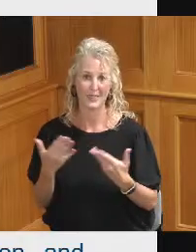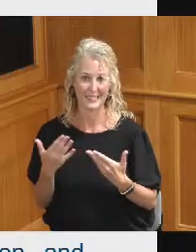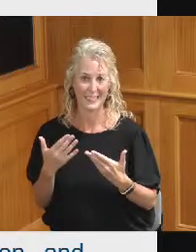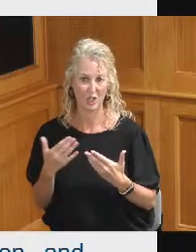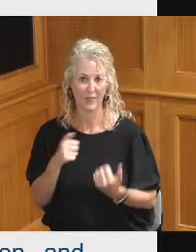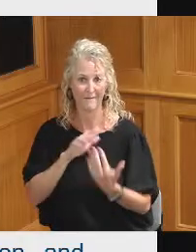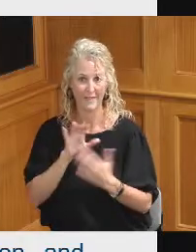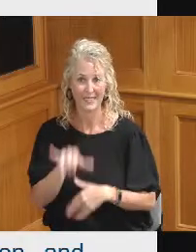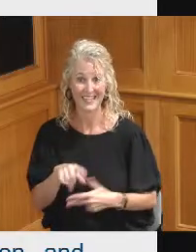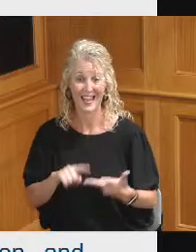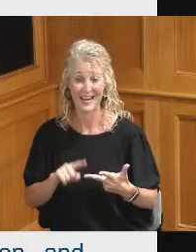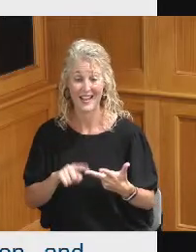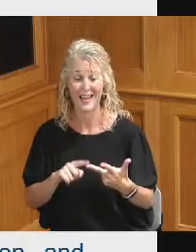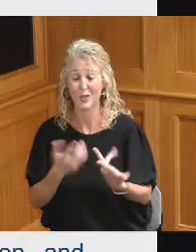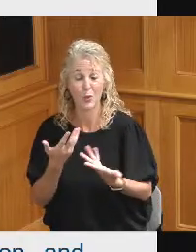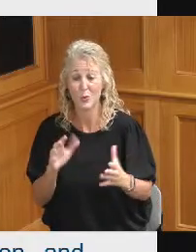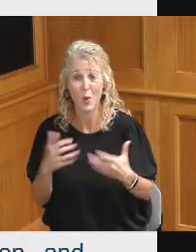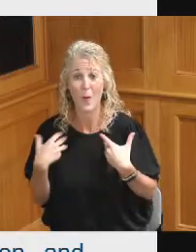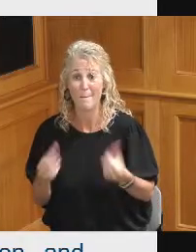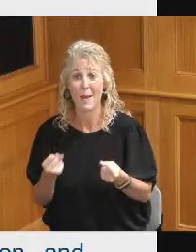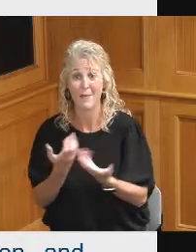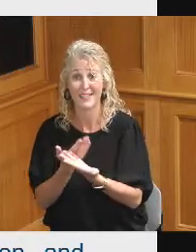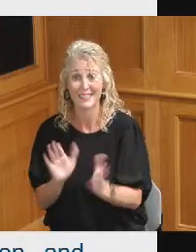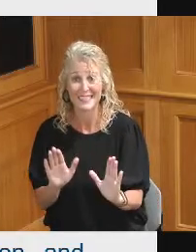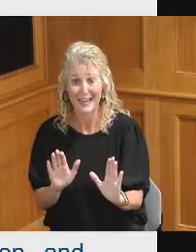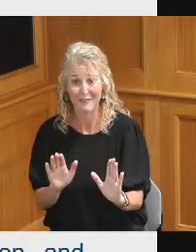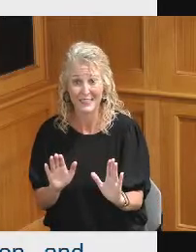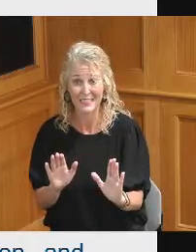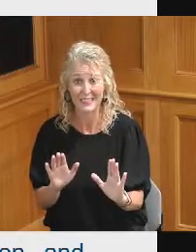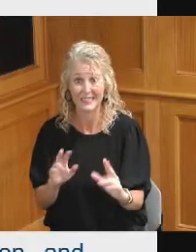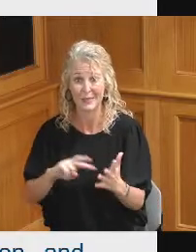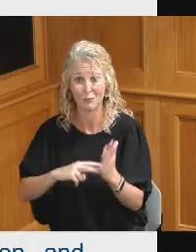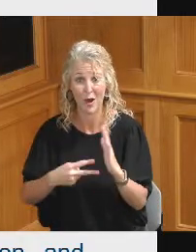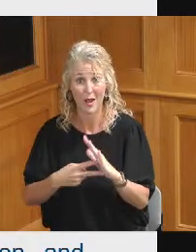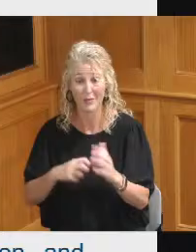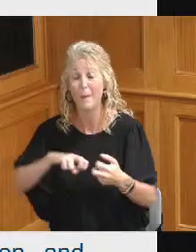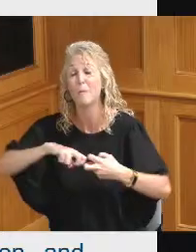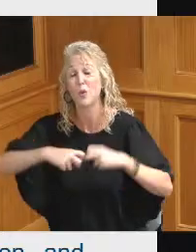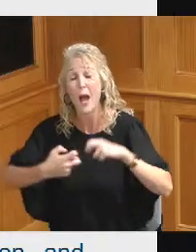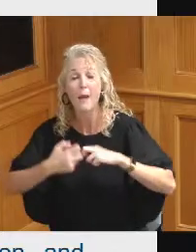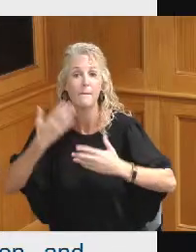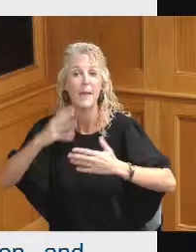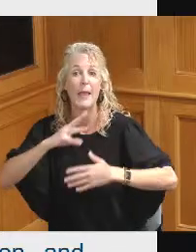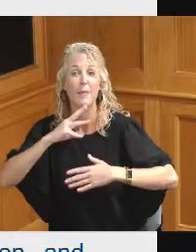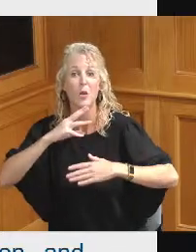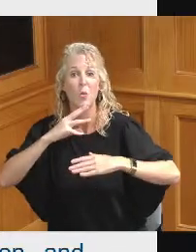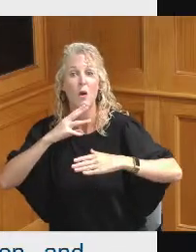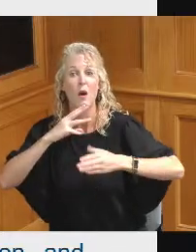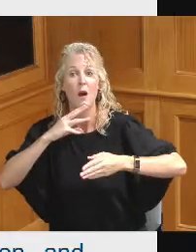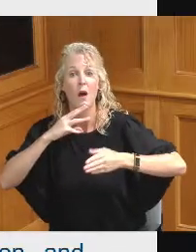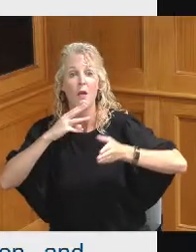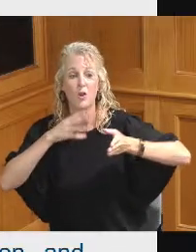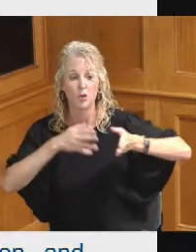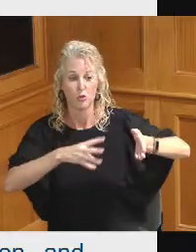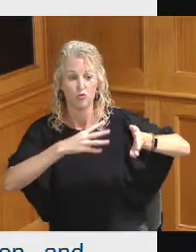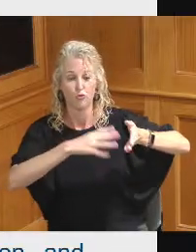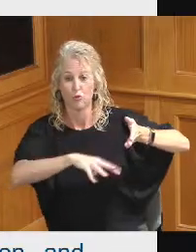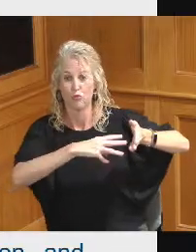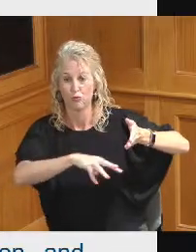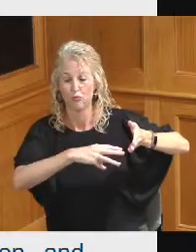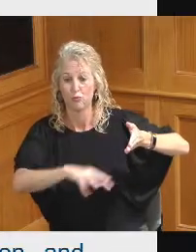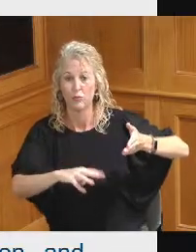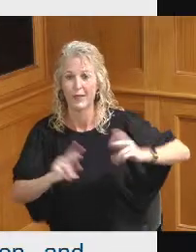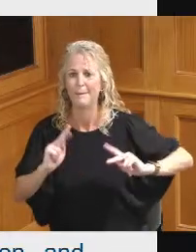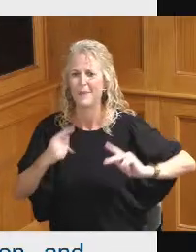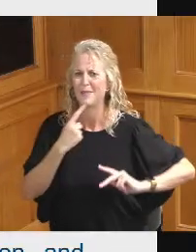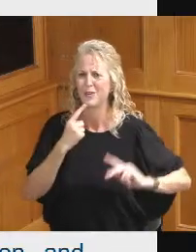don't want to create public safety issues with respect to water that might be put onto the street to be managed as stormwater. And I know people